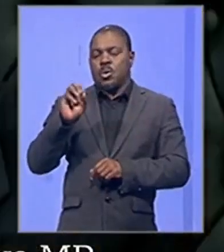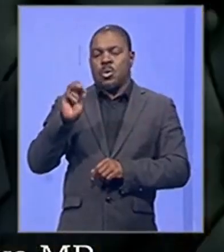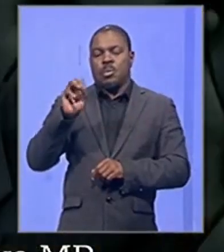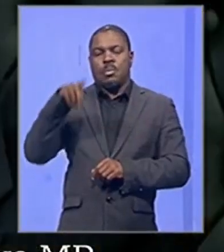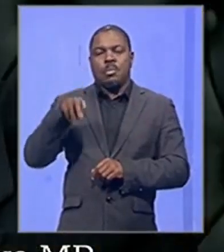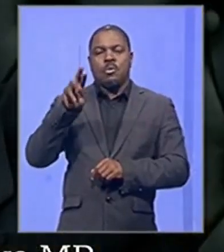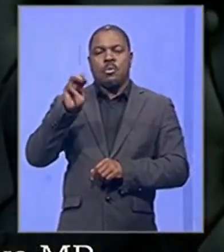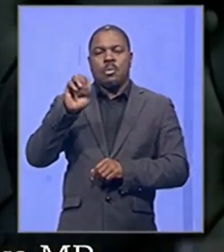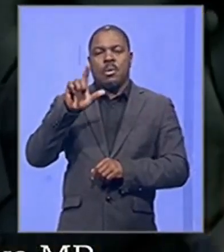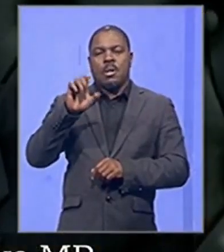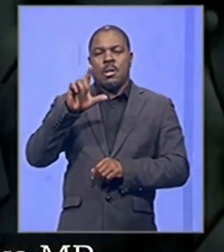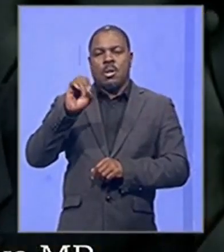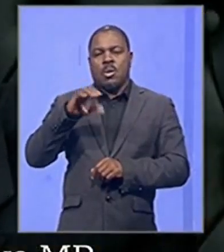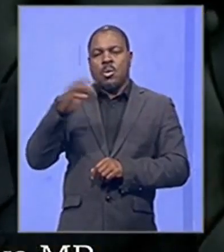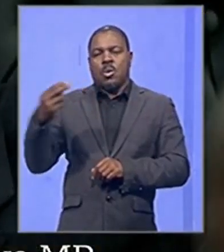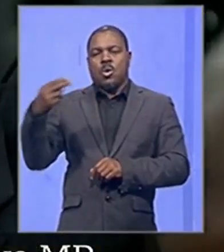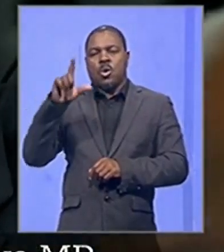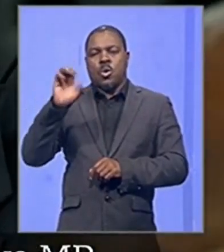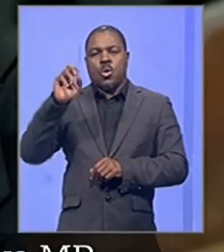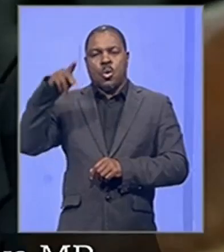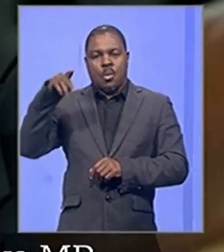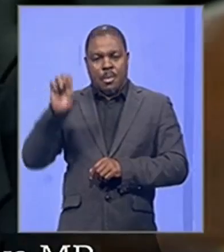Evidence Lope.